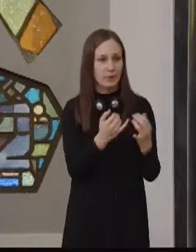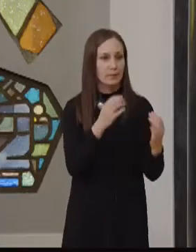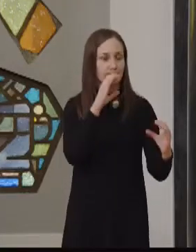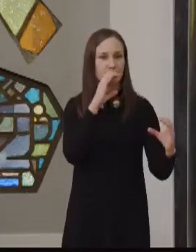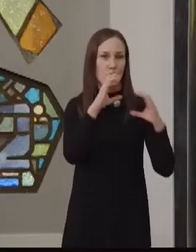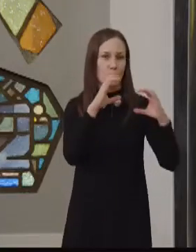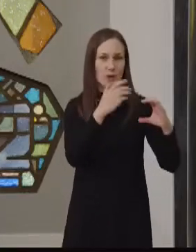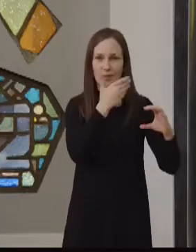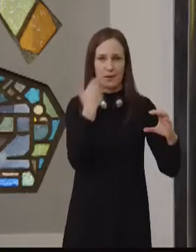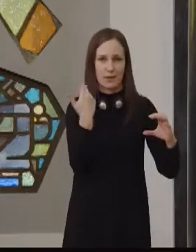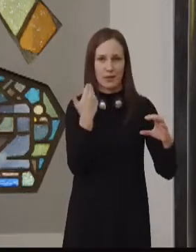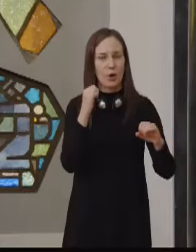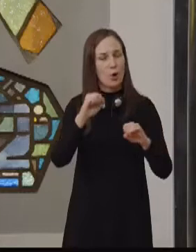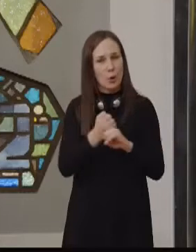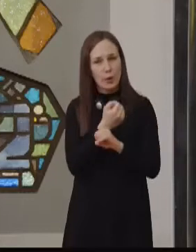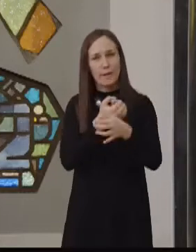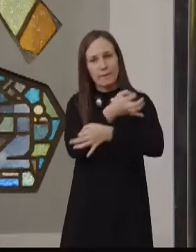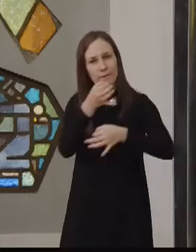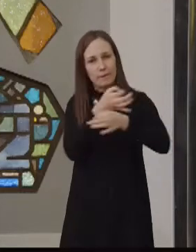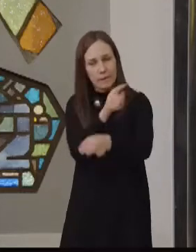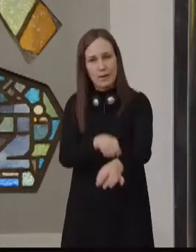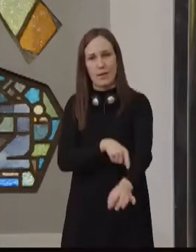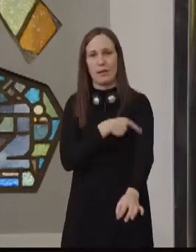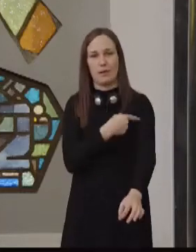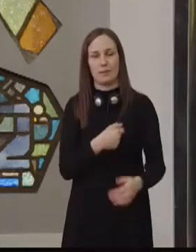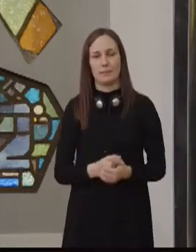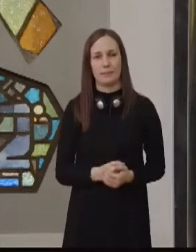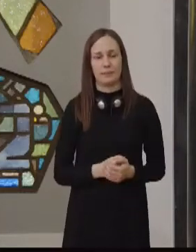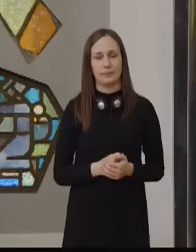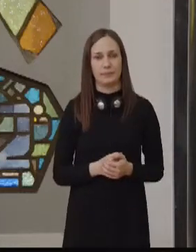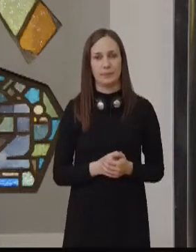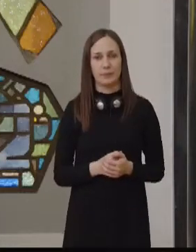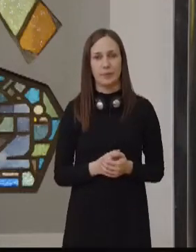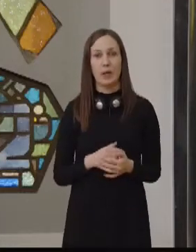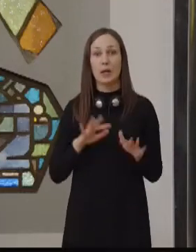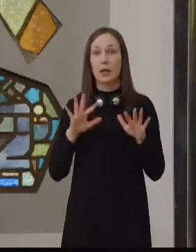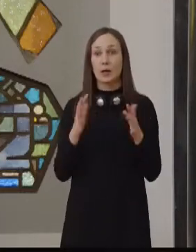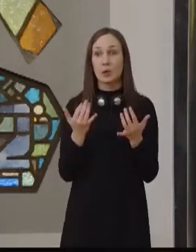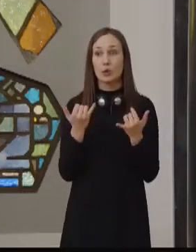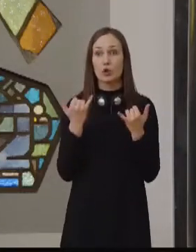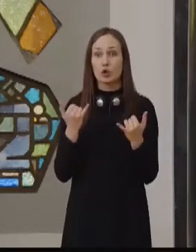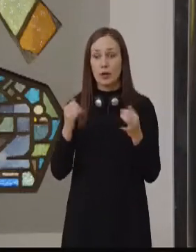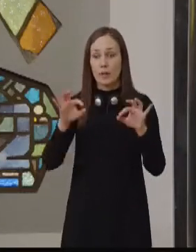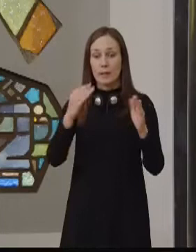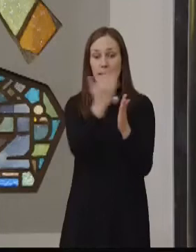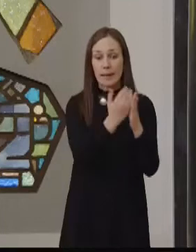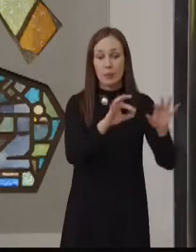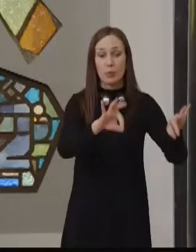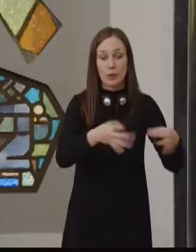And just because of the fears that are prevailing in society, we are not able to reach the necessary decisions.